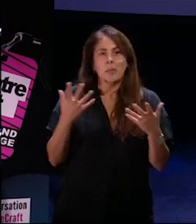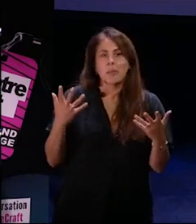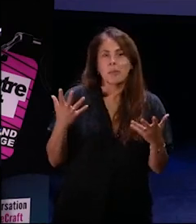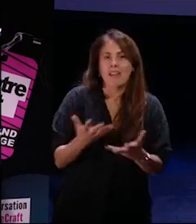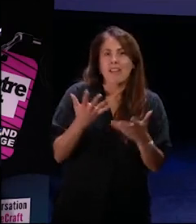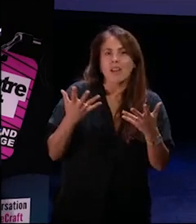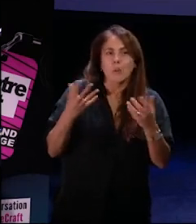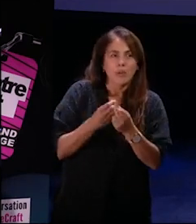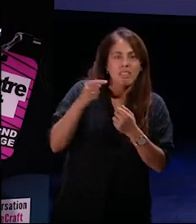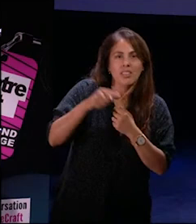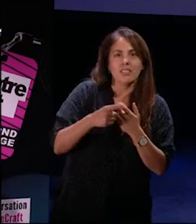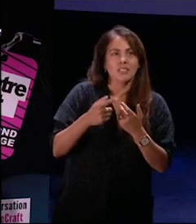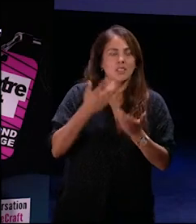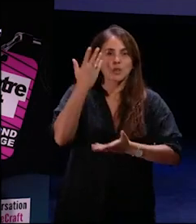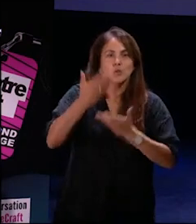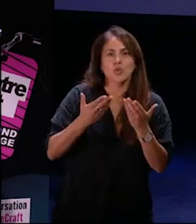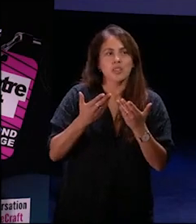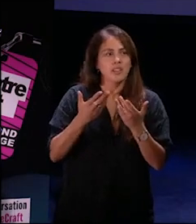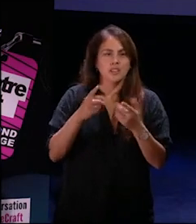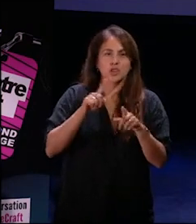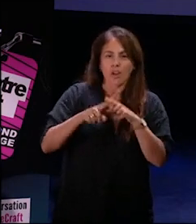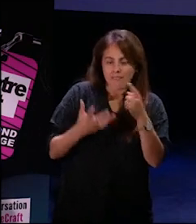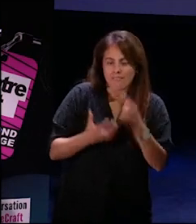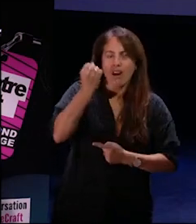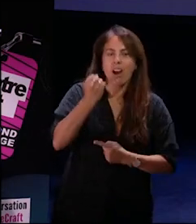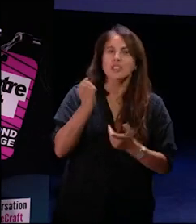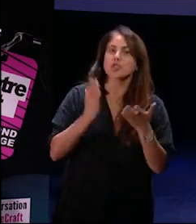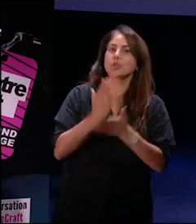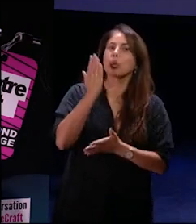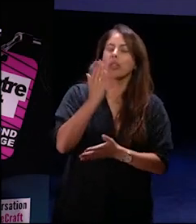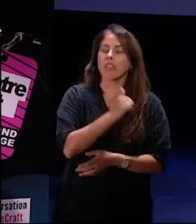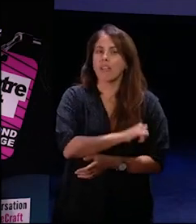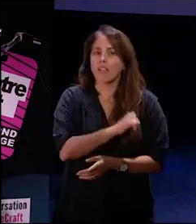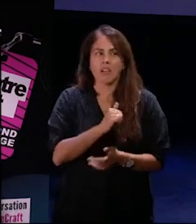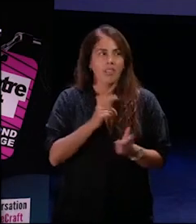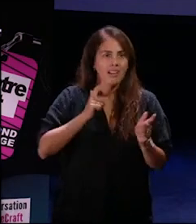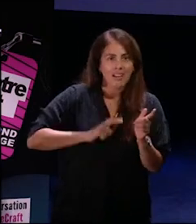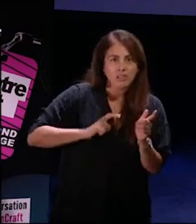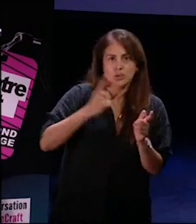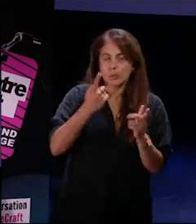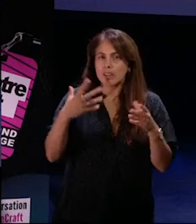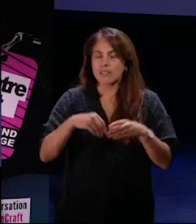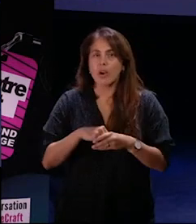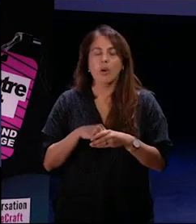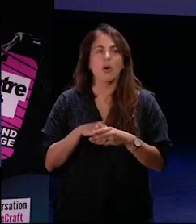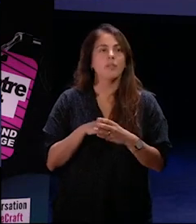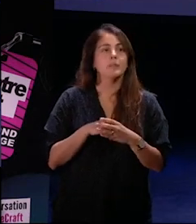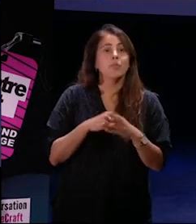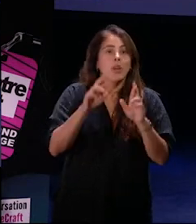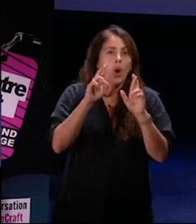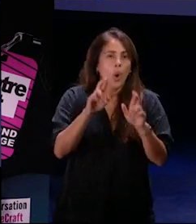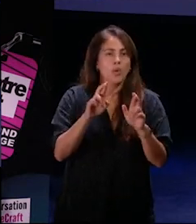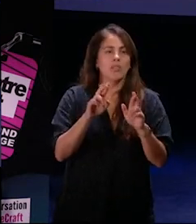on and bring out the truth of the characters that are involved, and hopefully